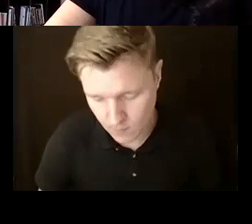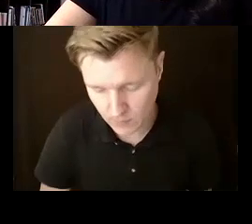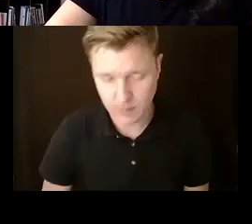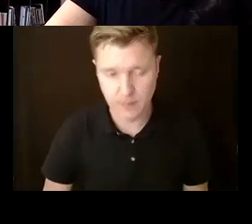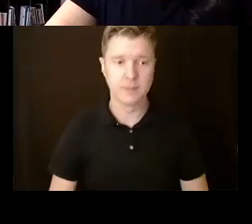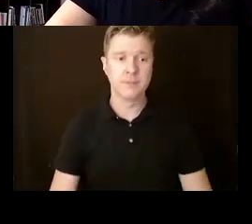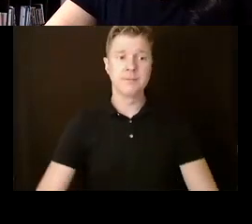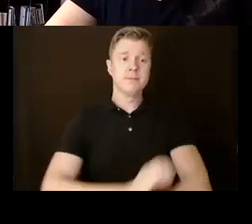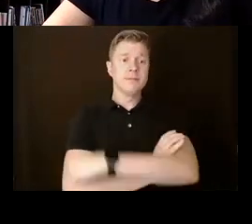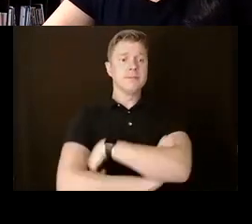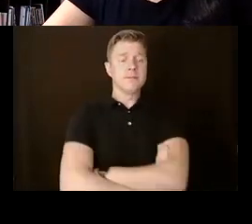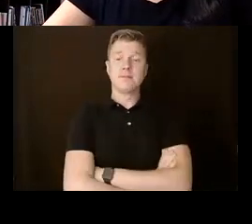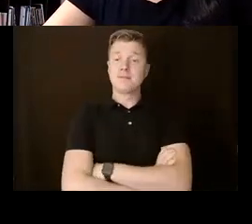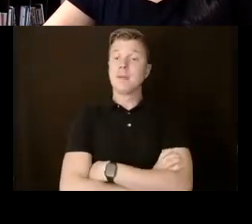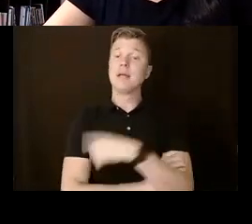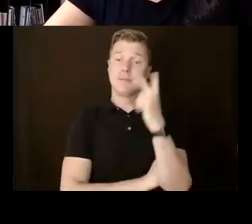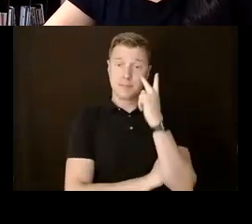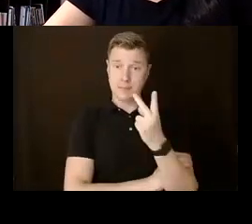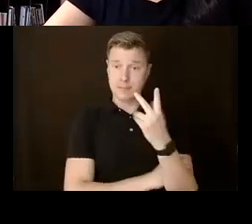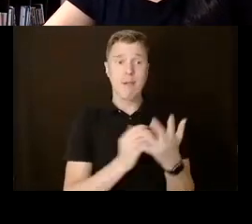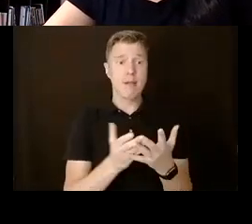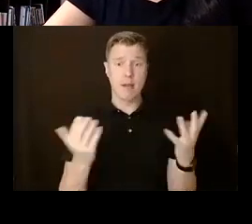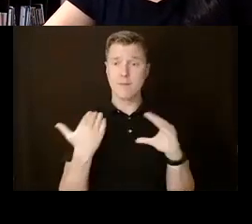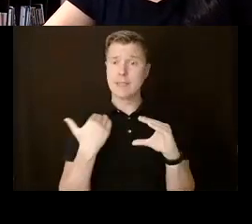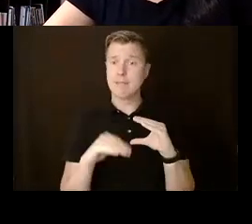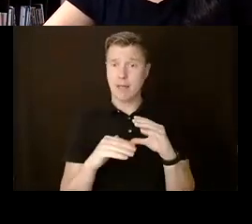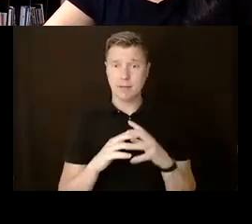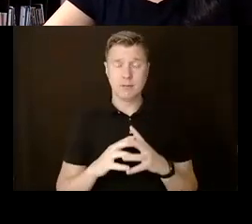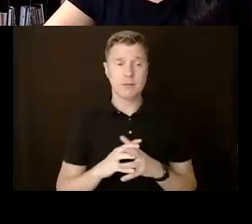So I see a lot of email.